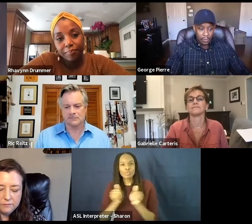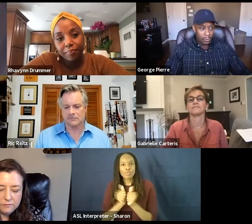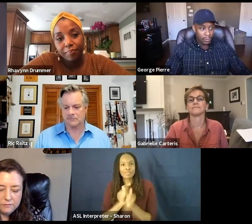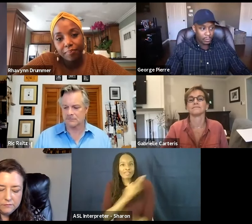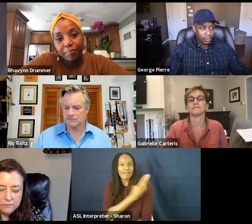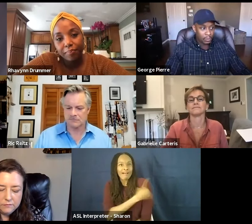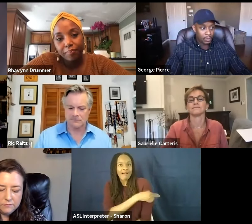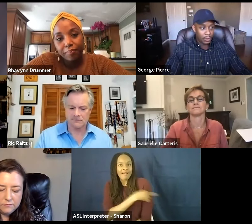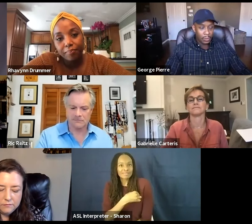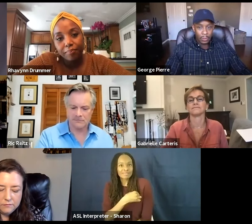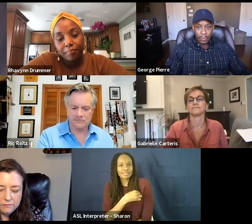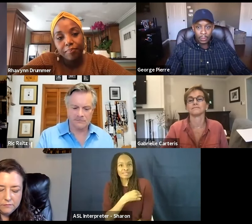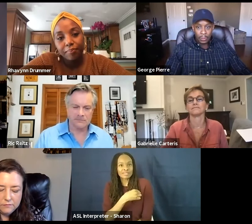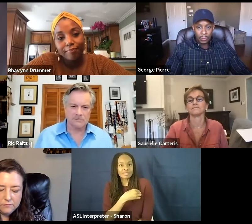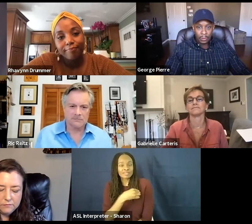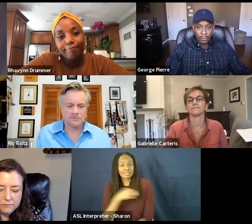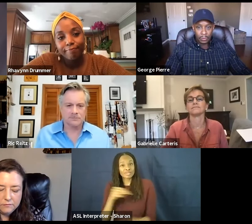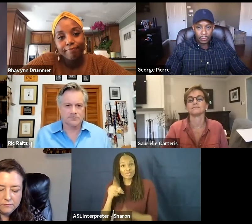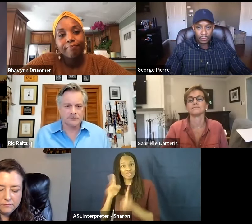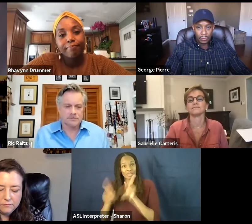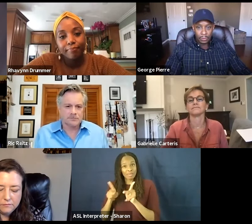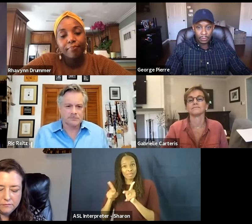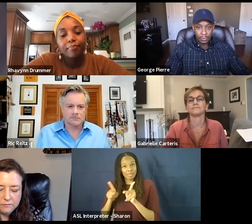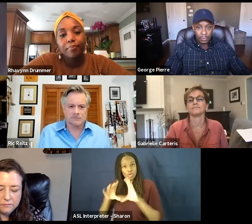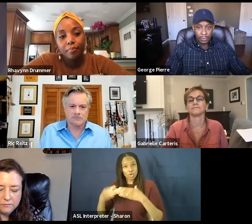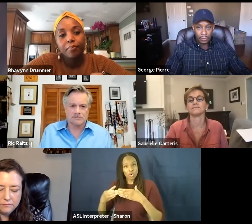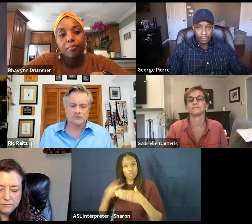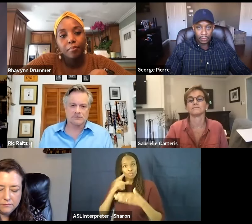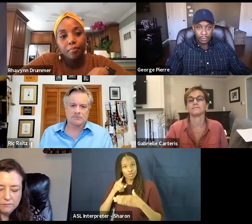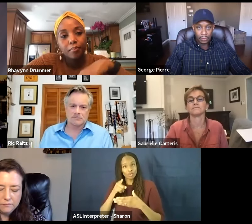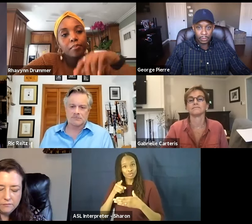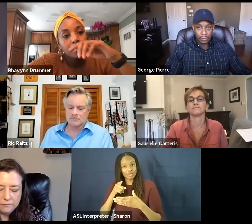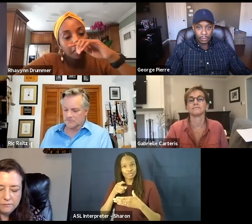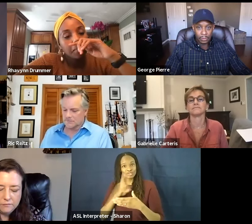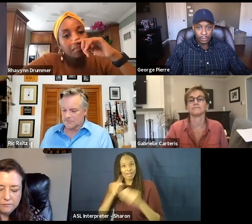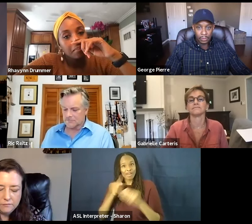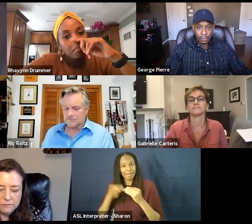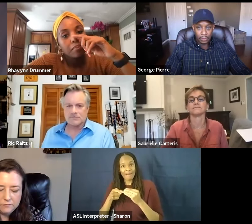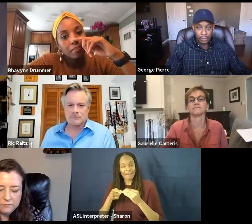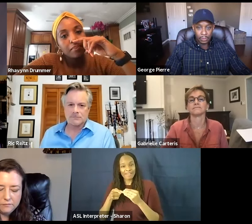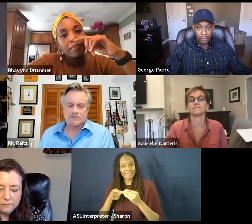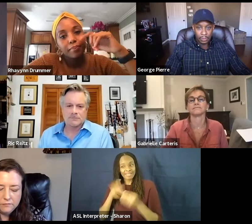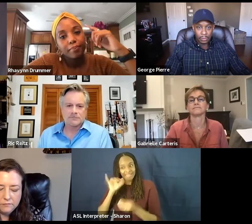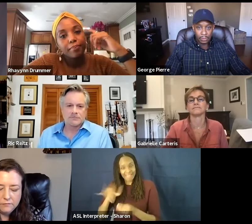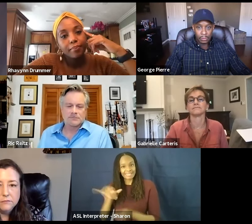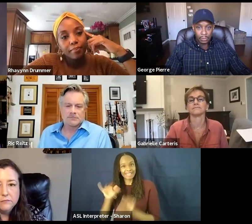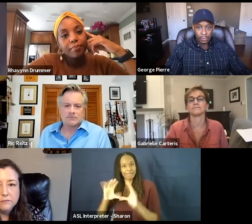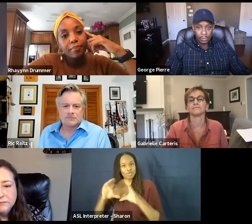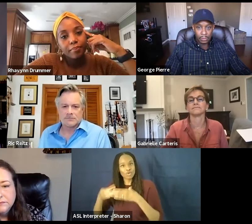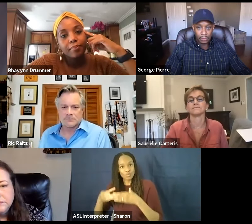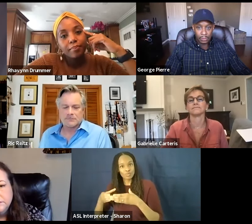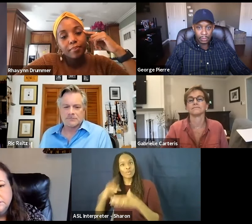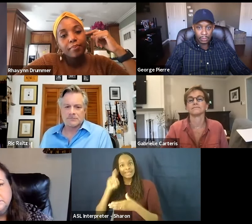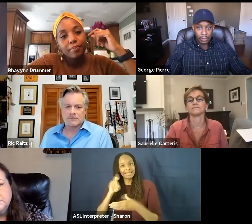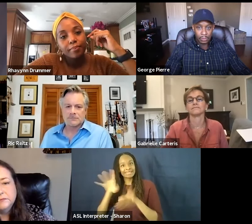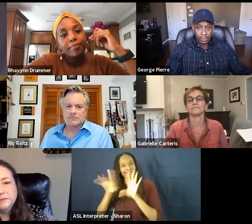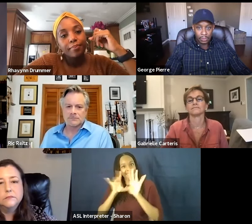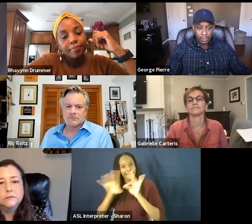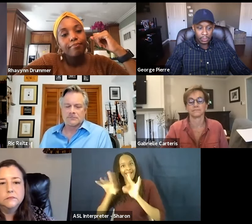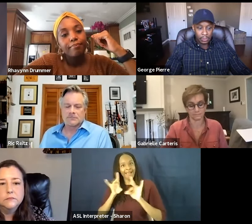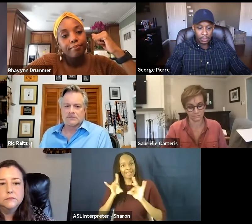the very people group that you're talking about that we had greater concerns about are the very people group that we have to cast to bring in